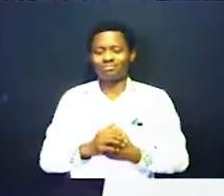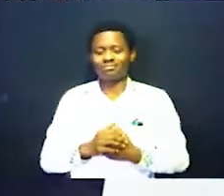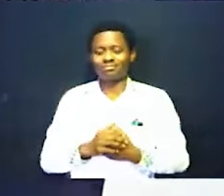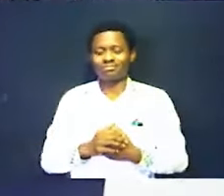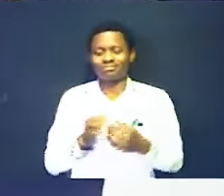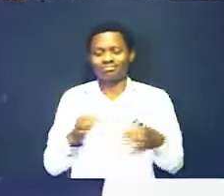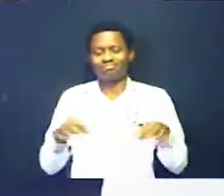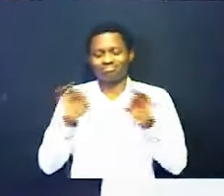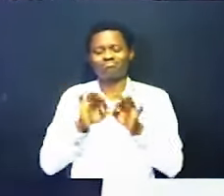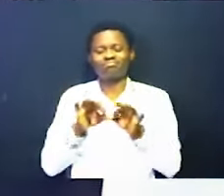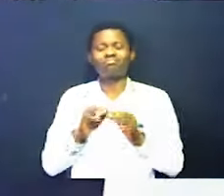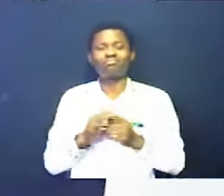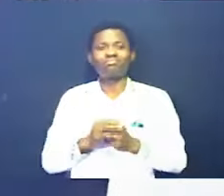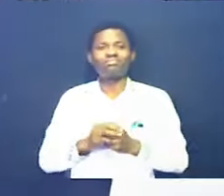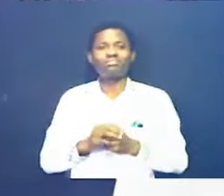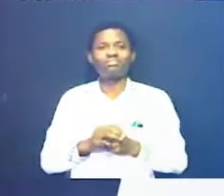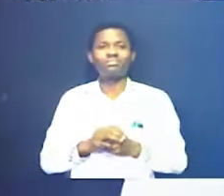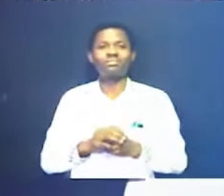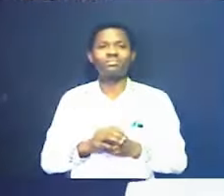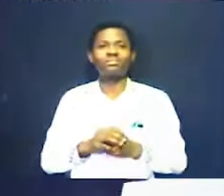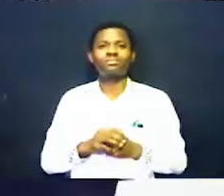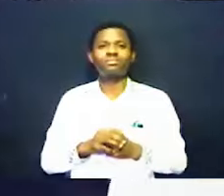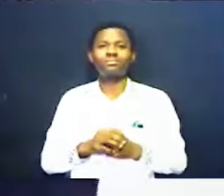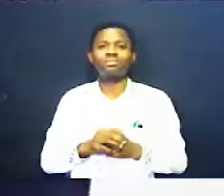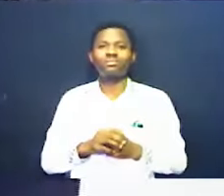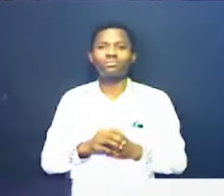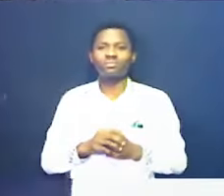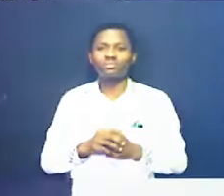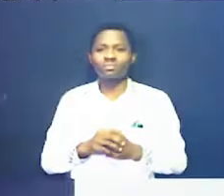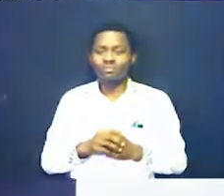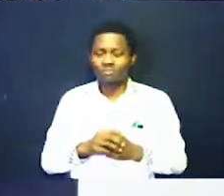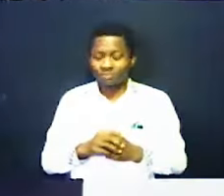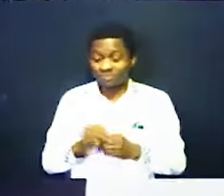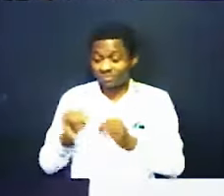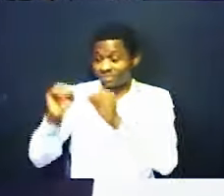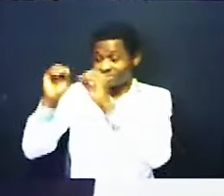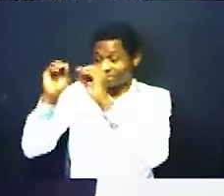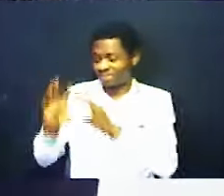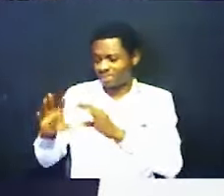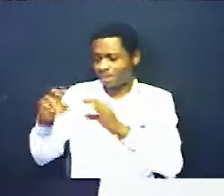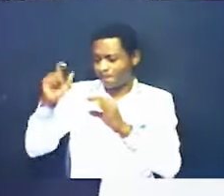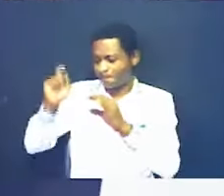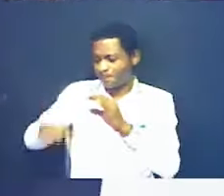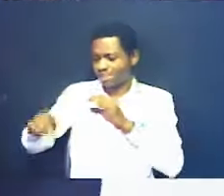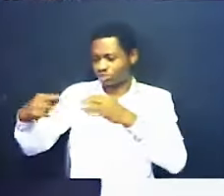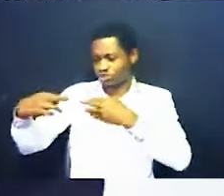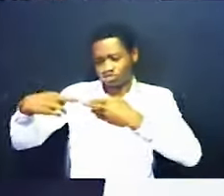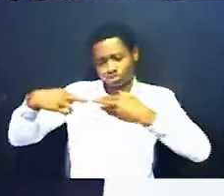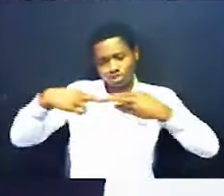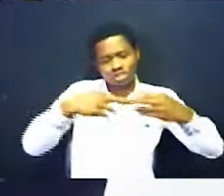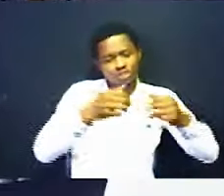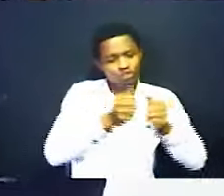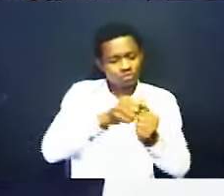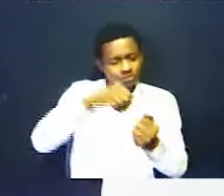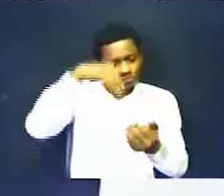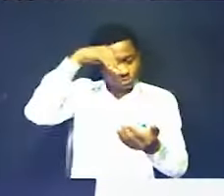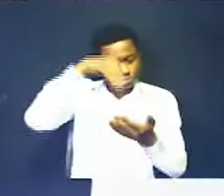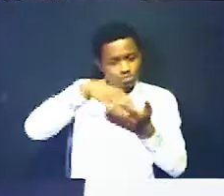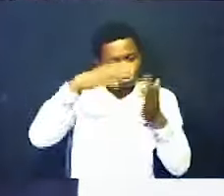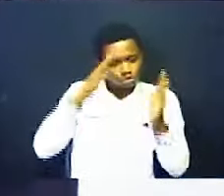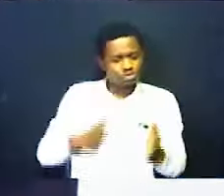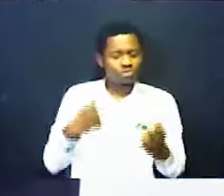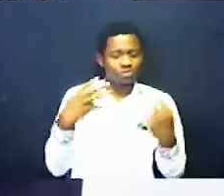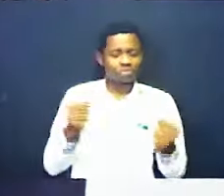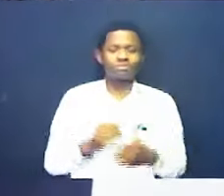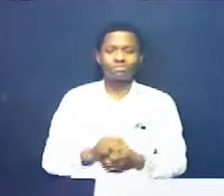won a wo wa yonkofa so nko ne wo mantem. Teachers must be relational. Ese se atechefo enya ayonkofa